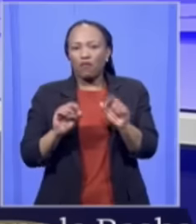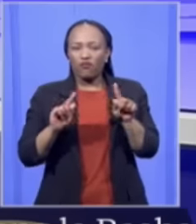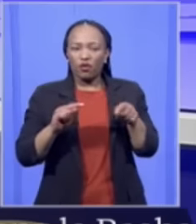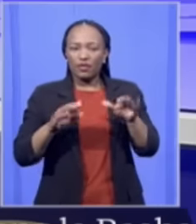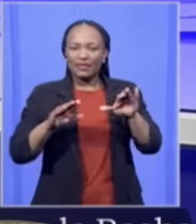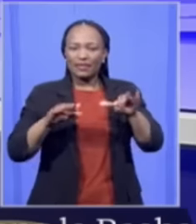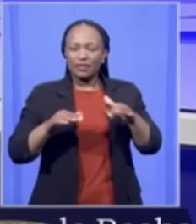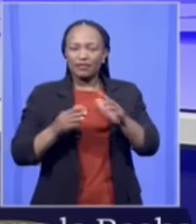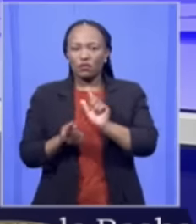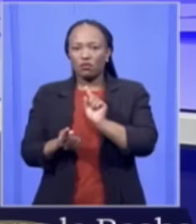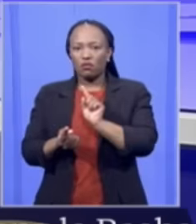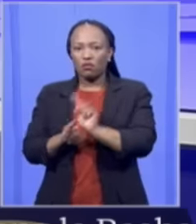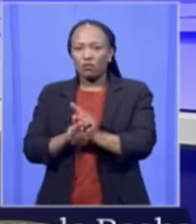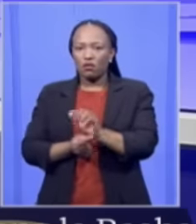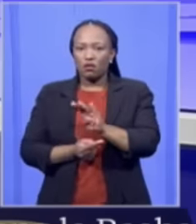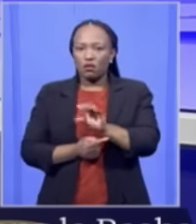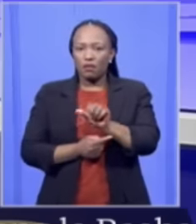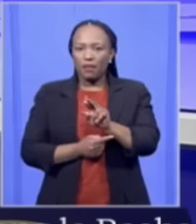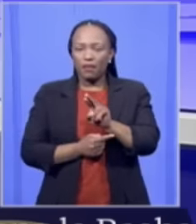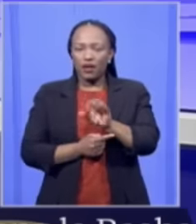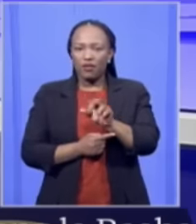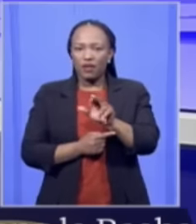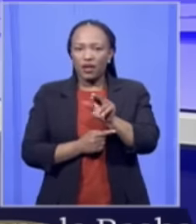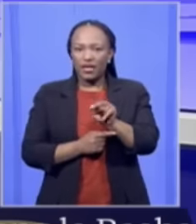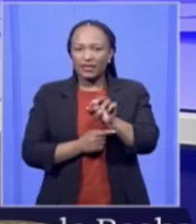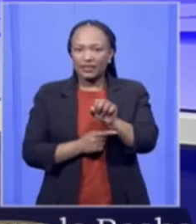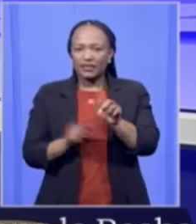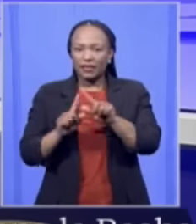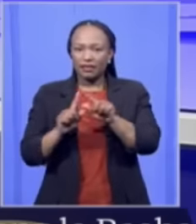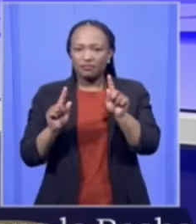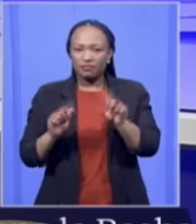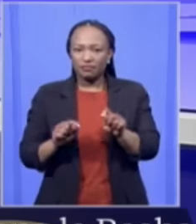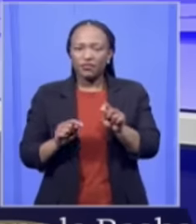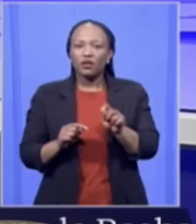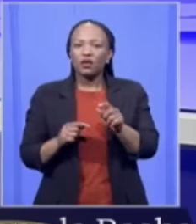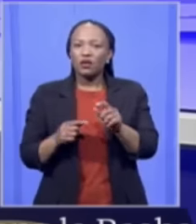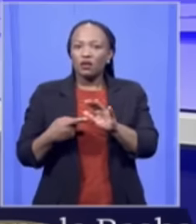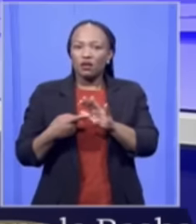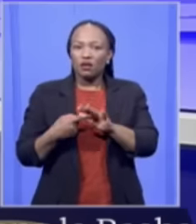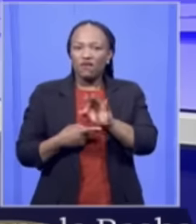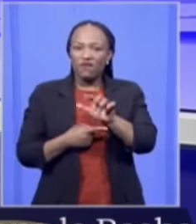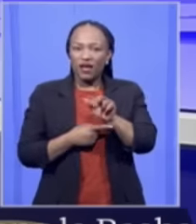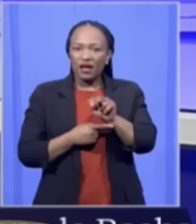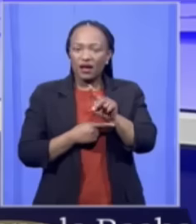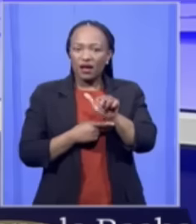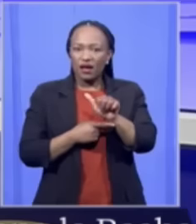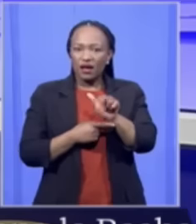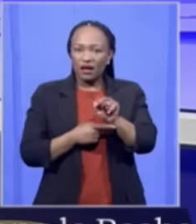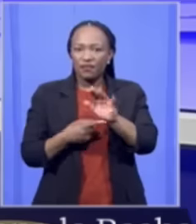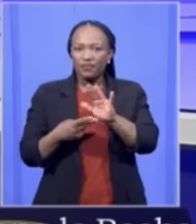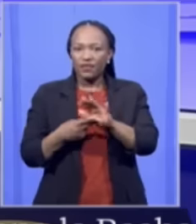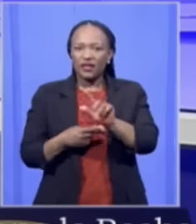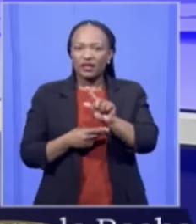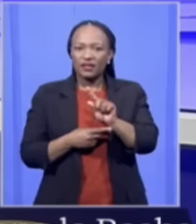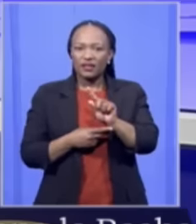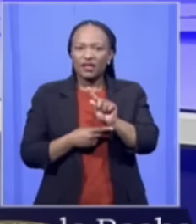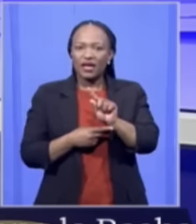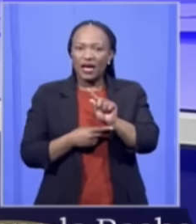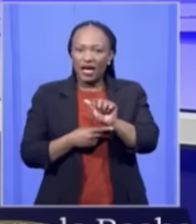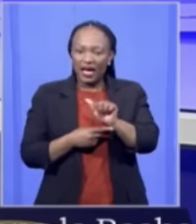rakana le Barbarians kwa Cape Town ka Lamatlhatso. Flankara Vincent Chituka le tight head prop Asenathi